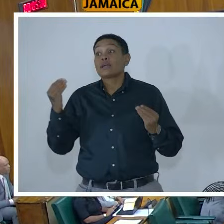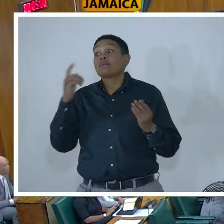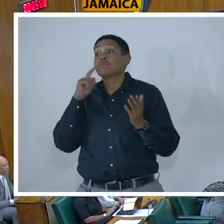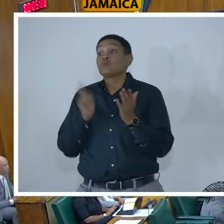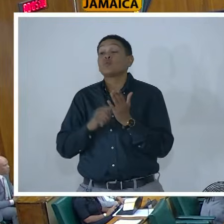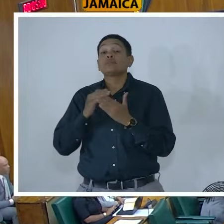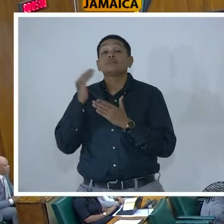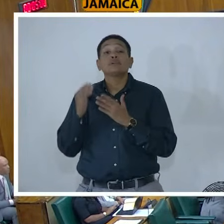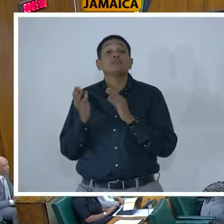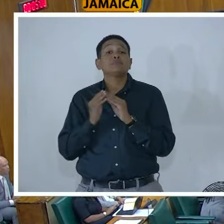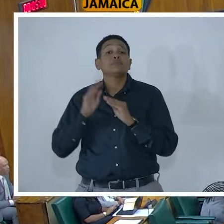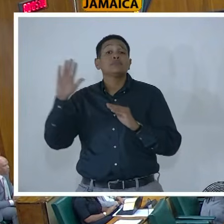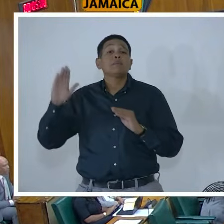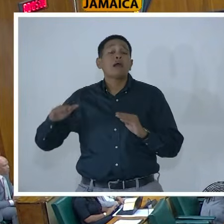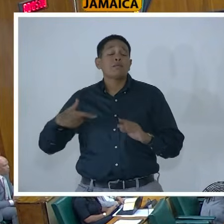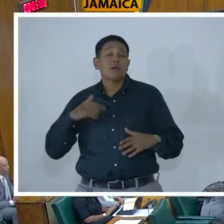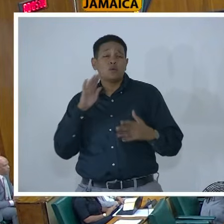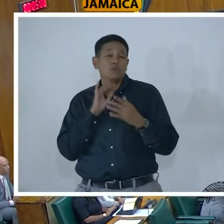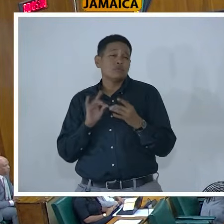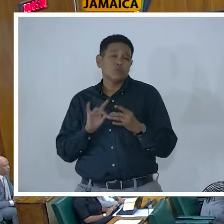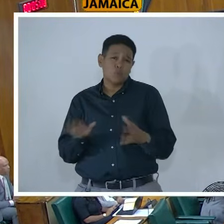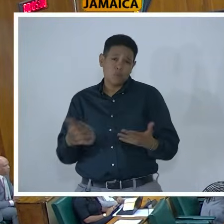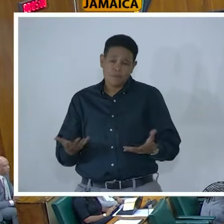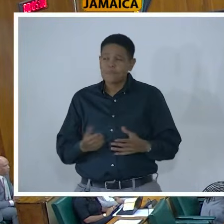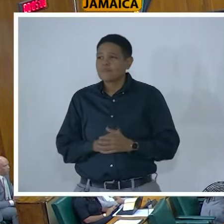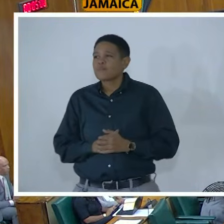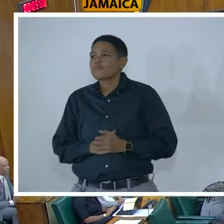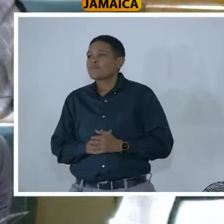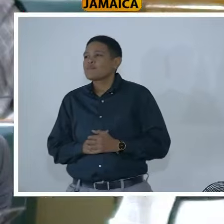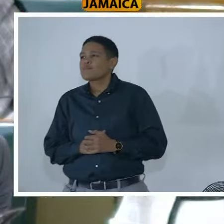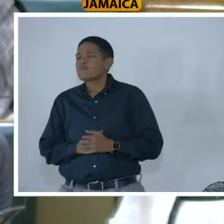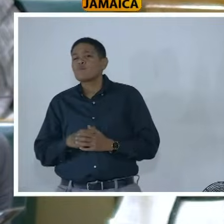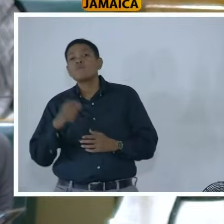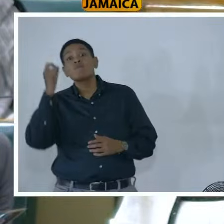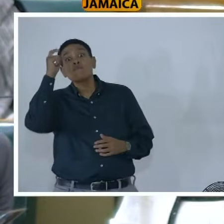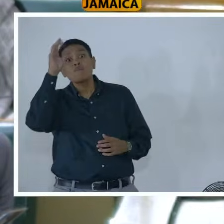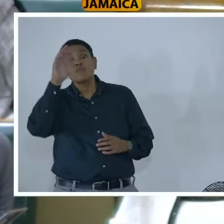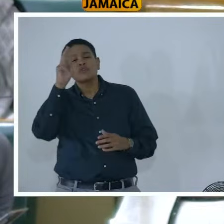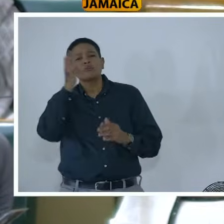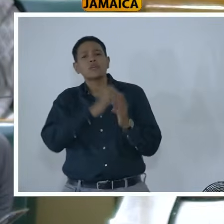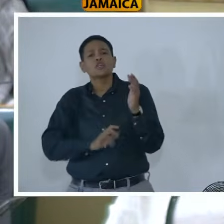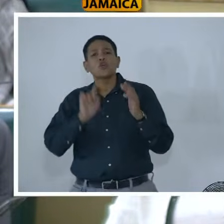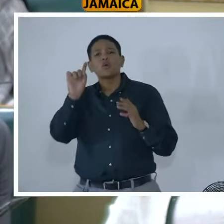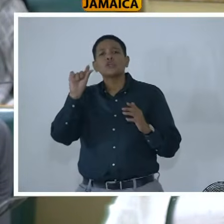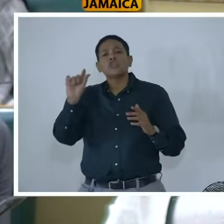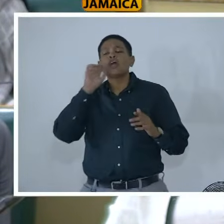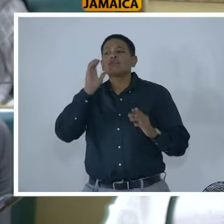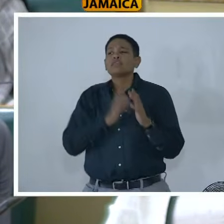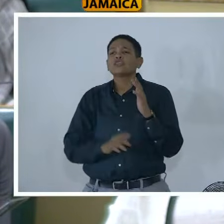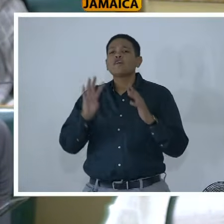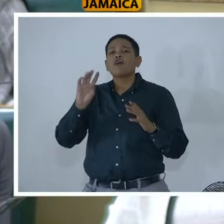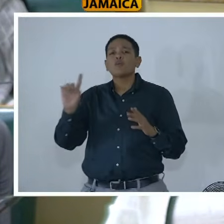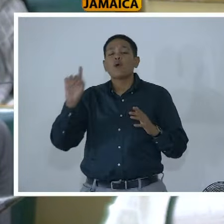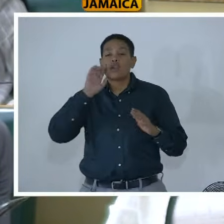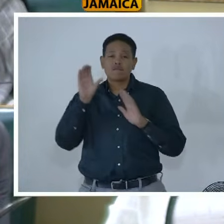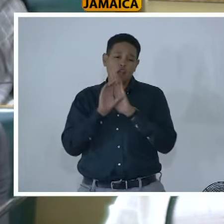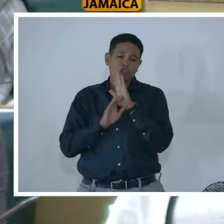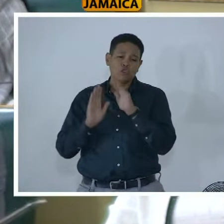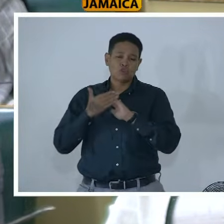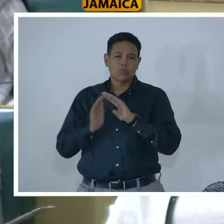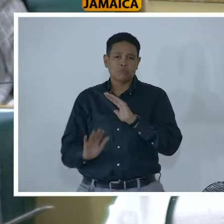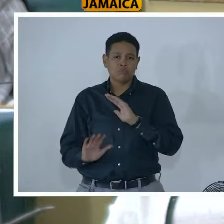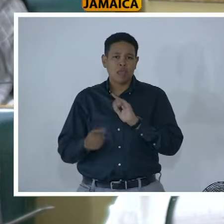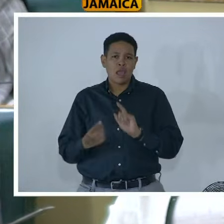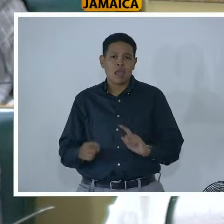Speaker, I beg to give notice that at the next meeting of the House, I will move the following motion. Whereas subsection 1G of section 41 of the Constitution of